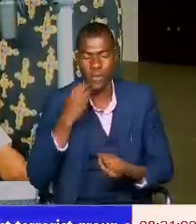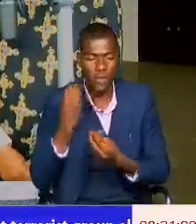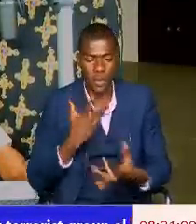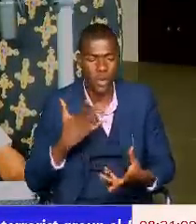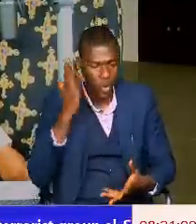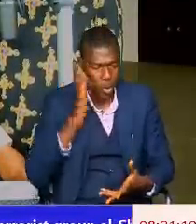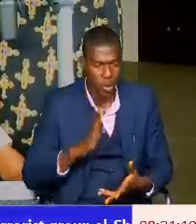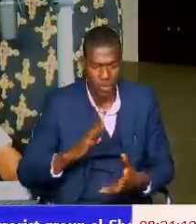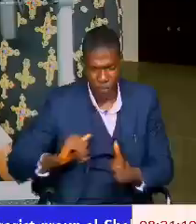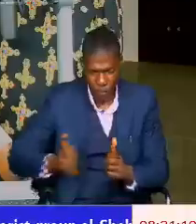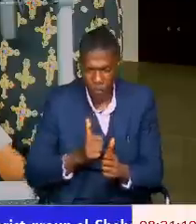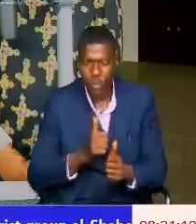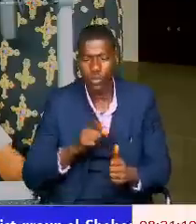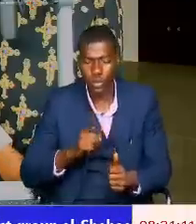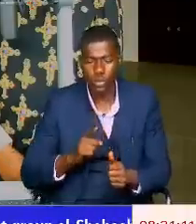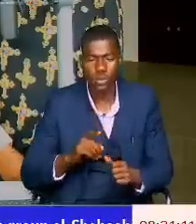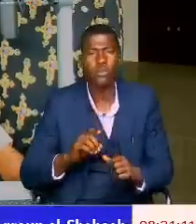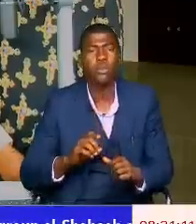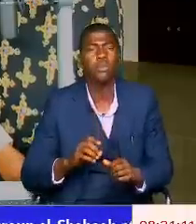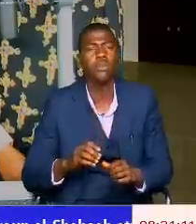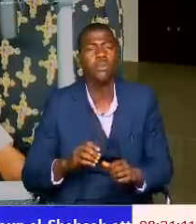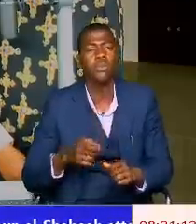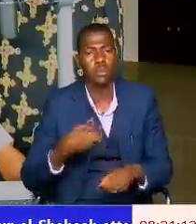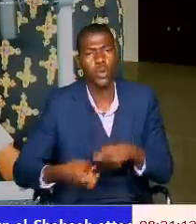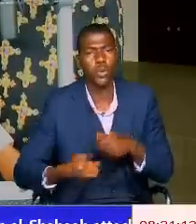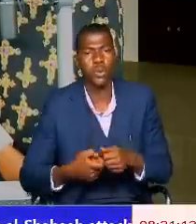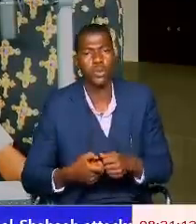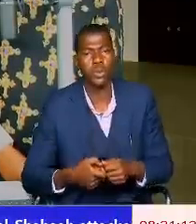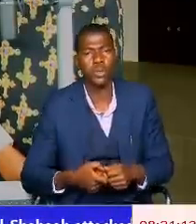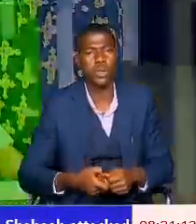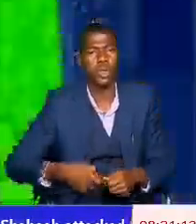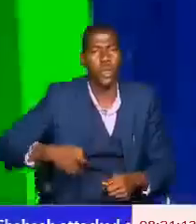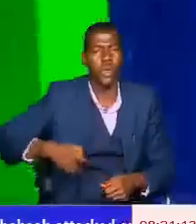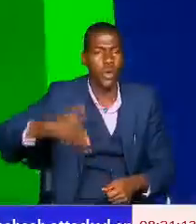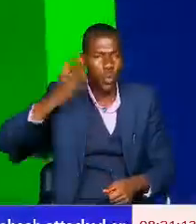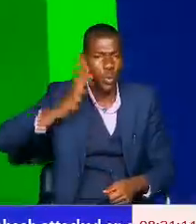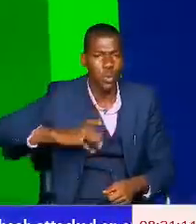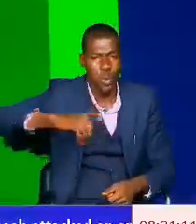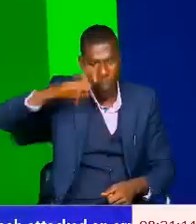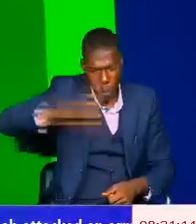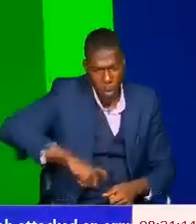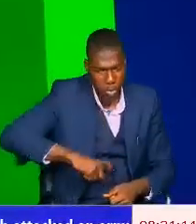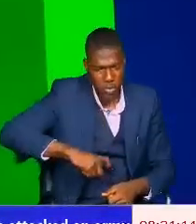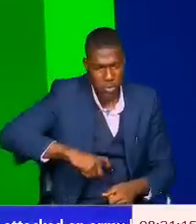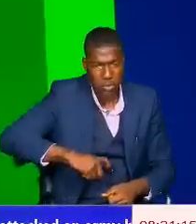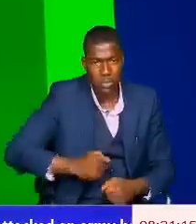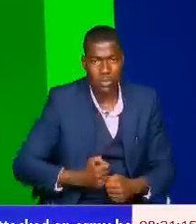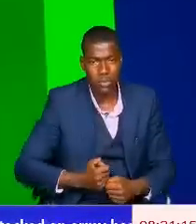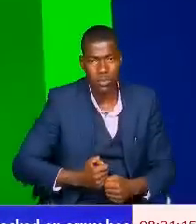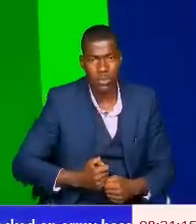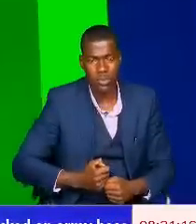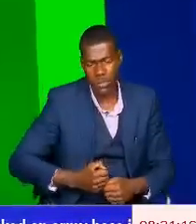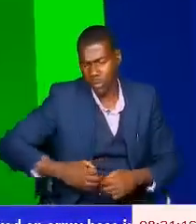follow up. Say, if they no fit get you justice, say, then go fold that school like mat."